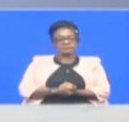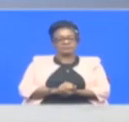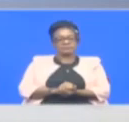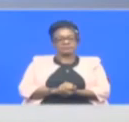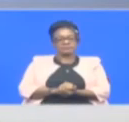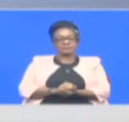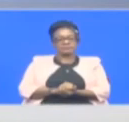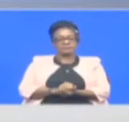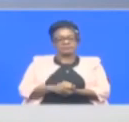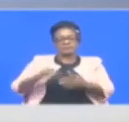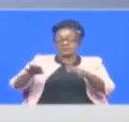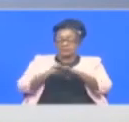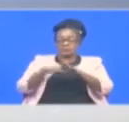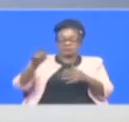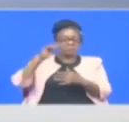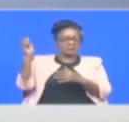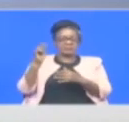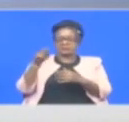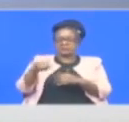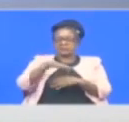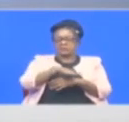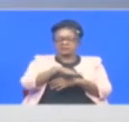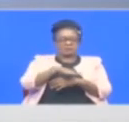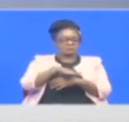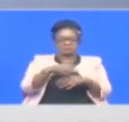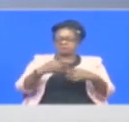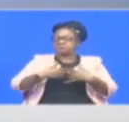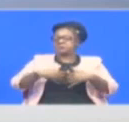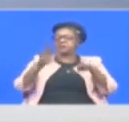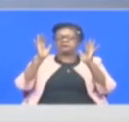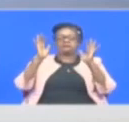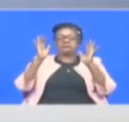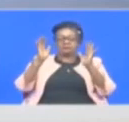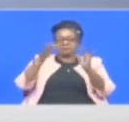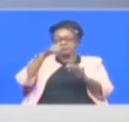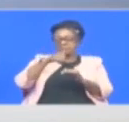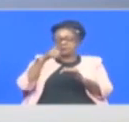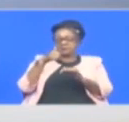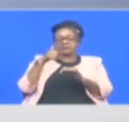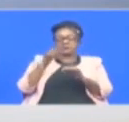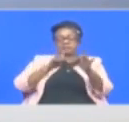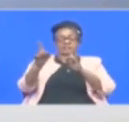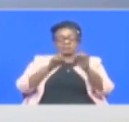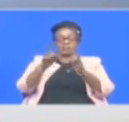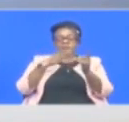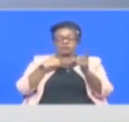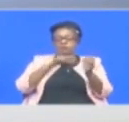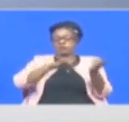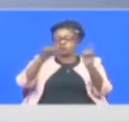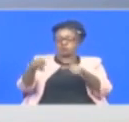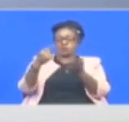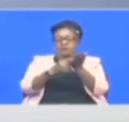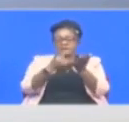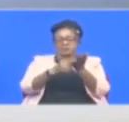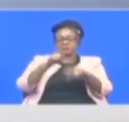Deputy President William Ruto was this evening forced to abandon a private trip. Early this week, media outlets in Kenya